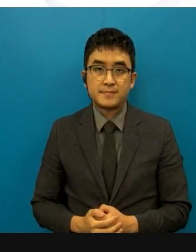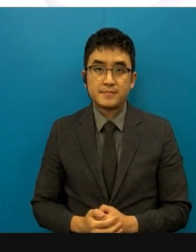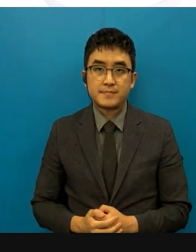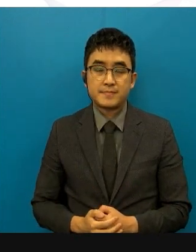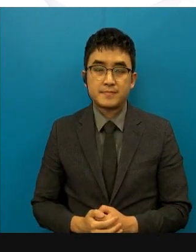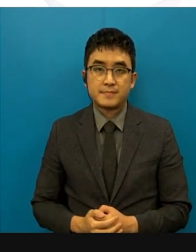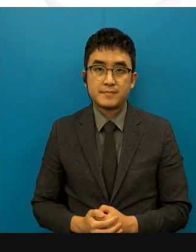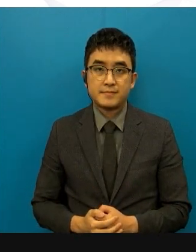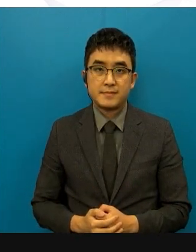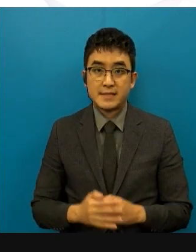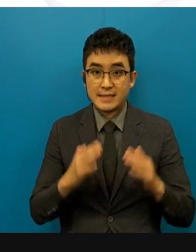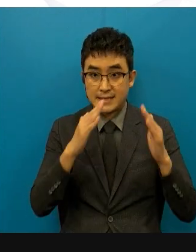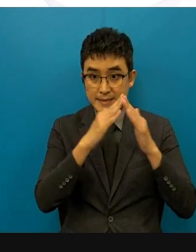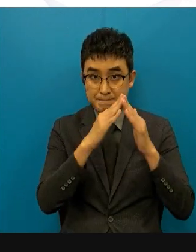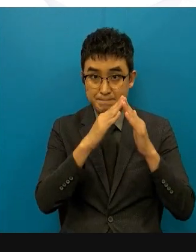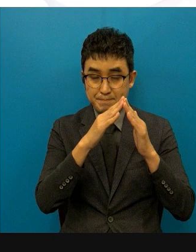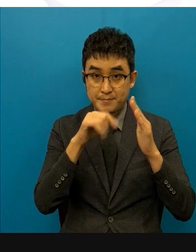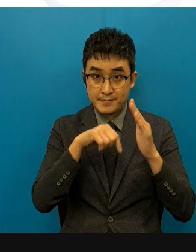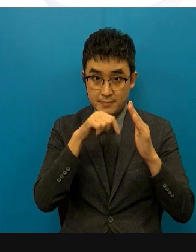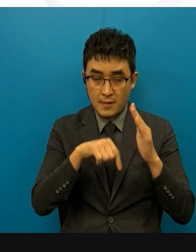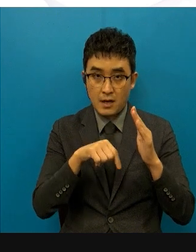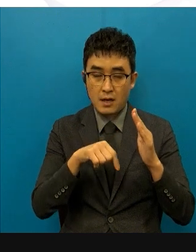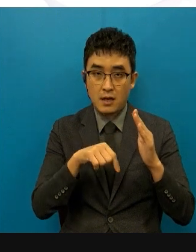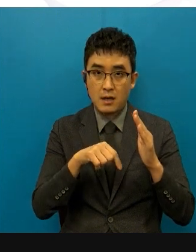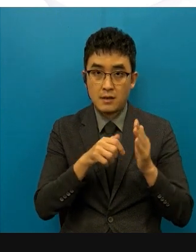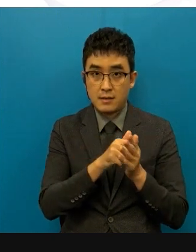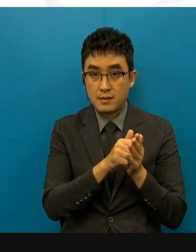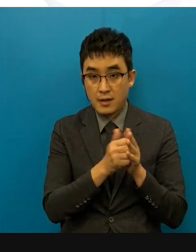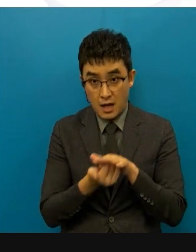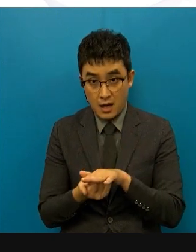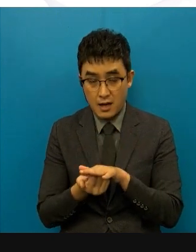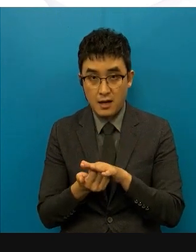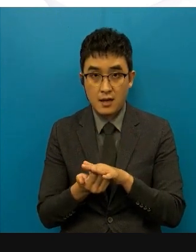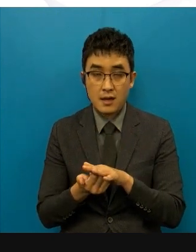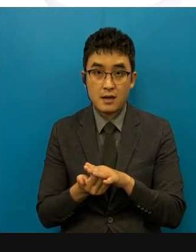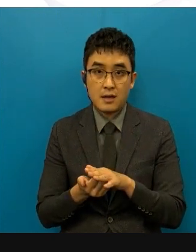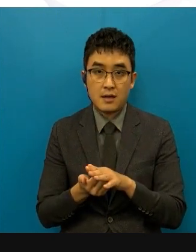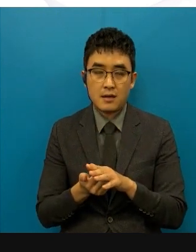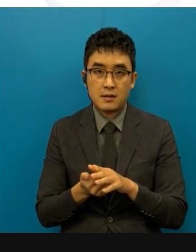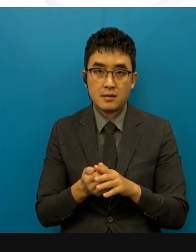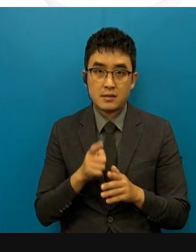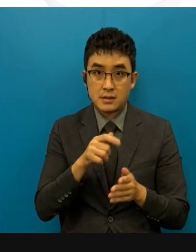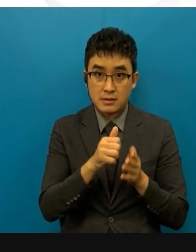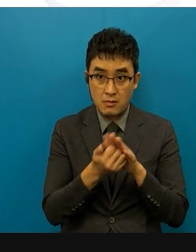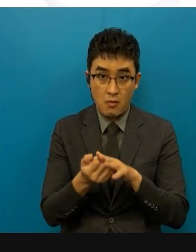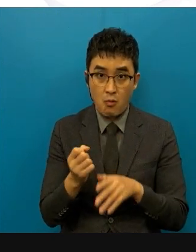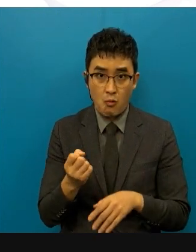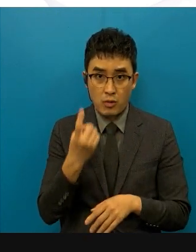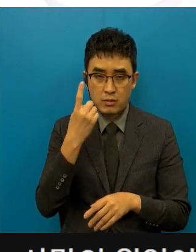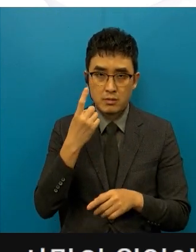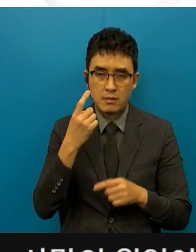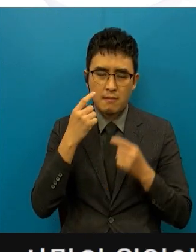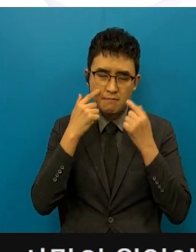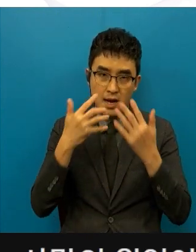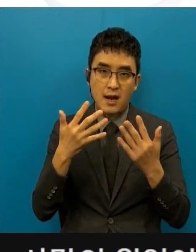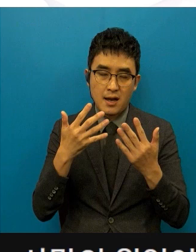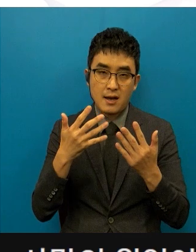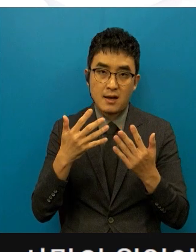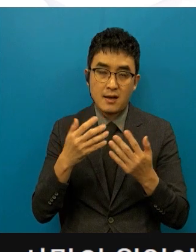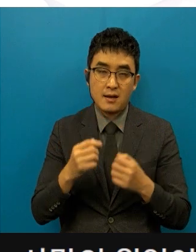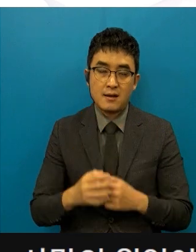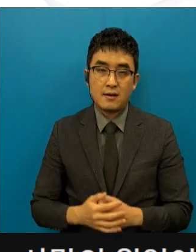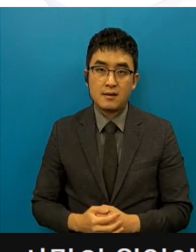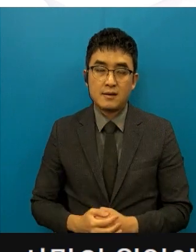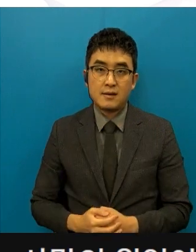Because when you die in a hospital, your care and your death are covered by your national